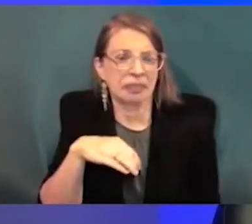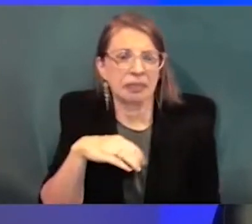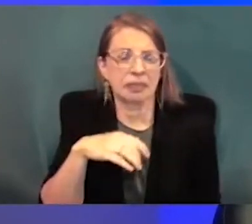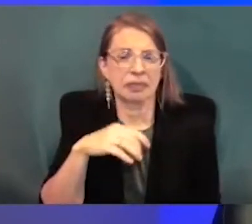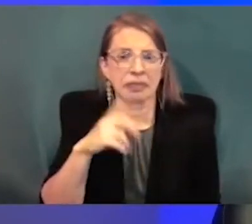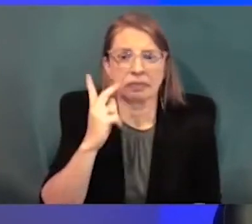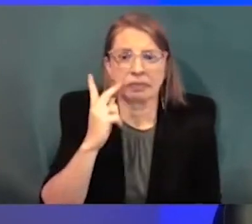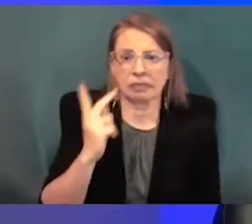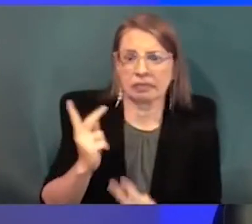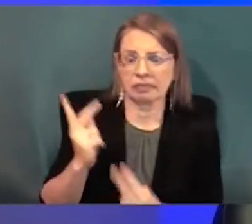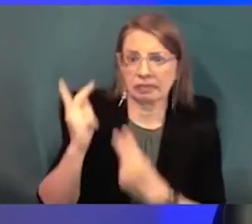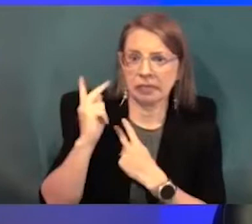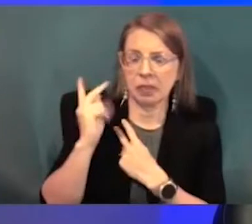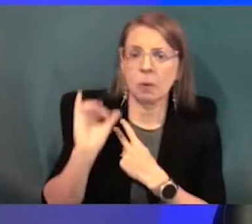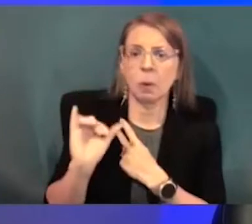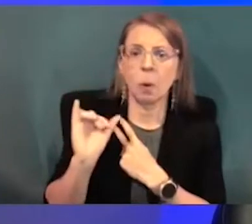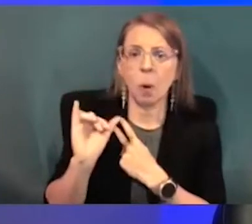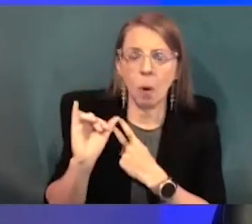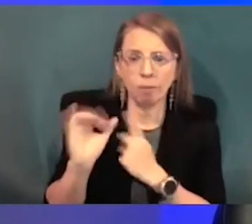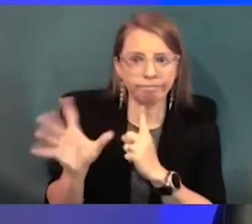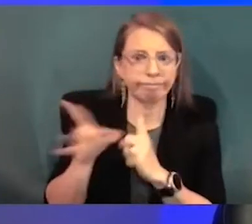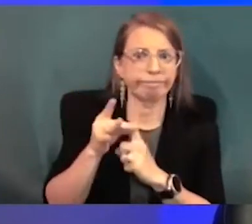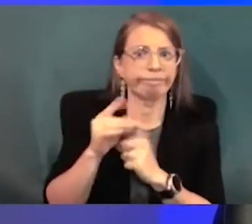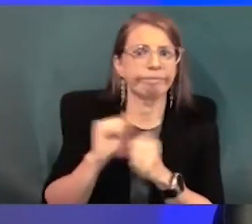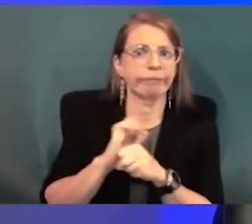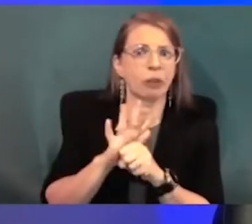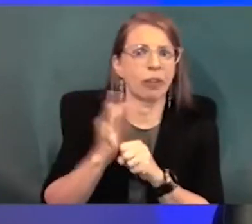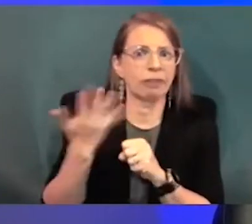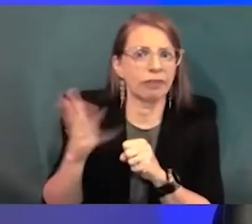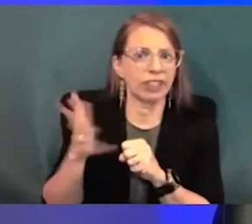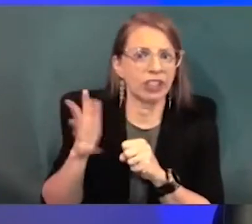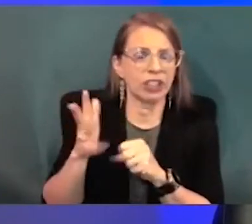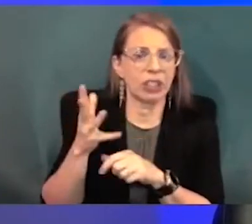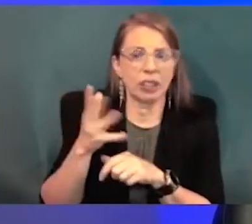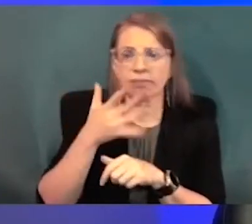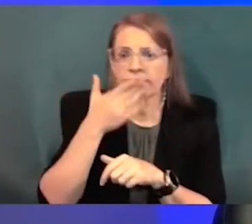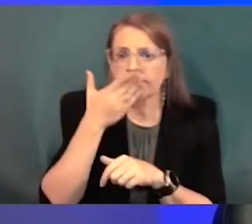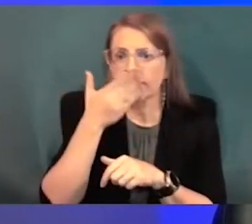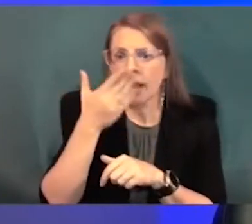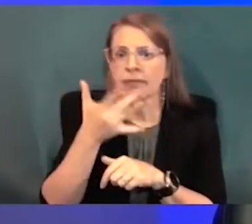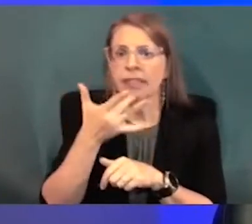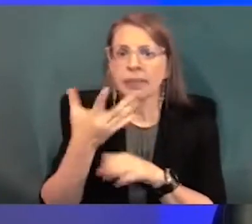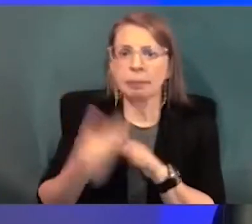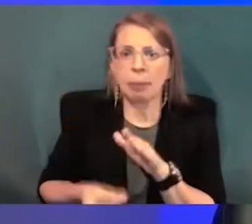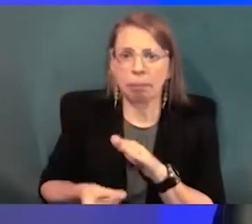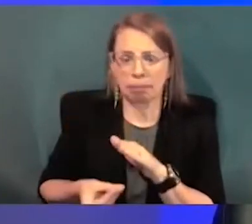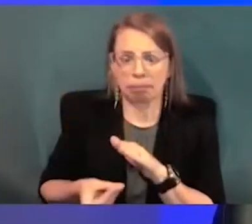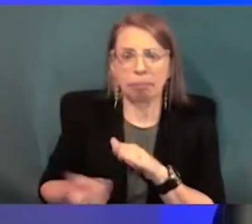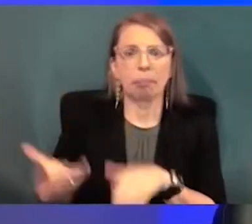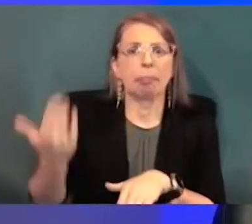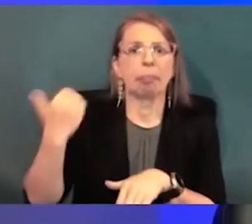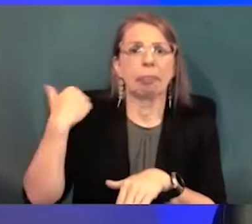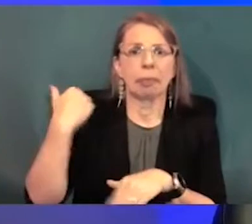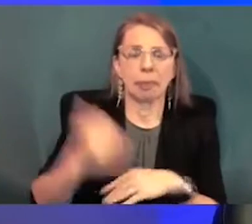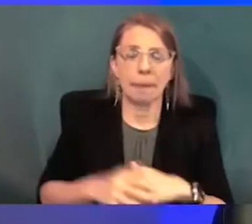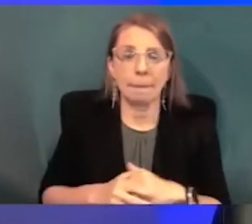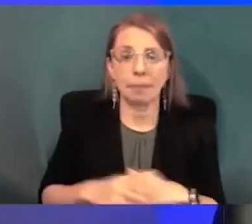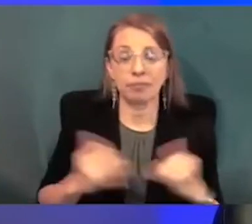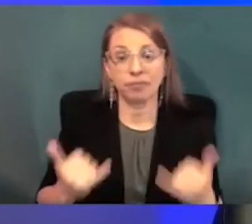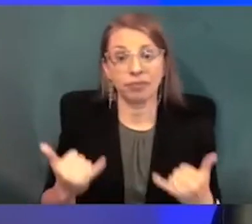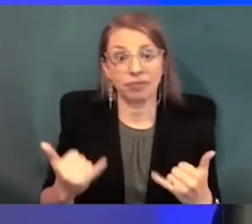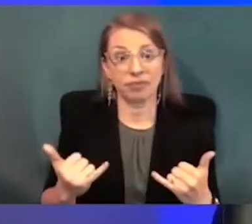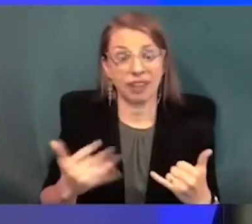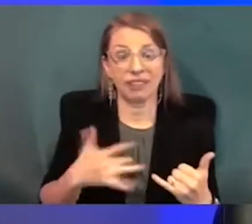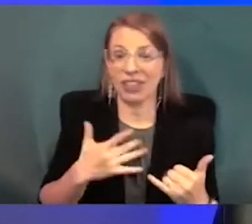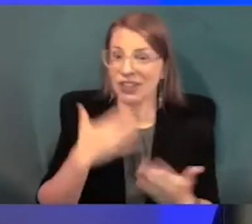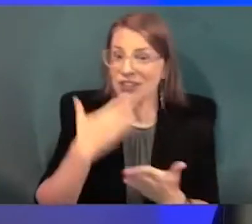and remind me, oh yes, you had COVID, you lost your sense of taste and smell. But today I feel good. Mornings